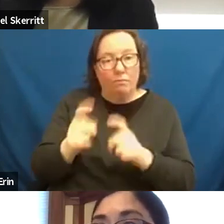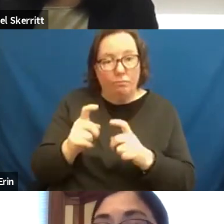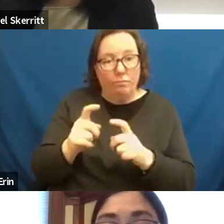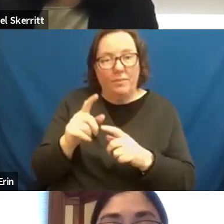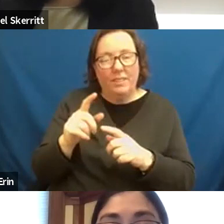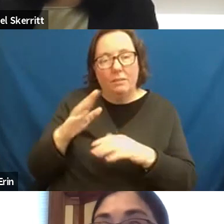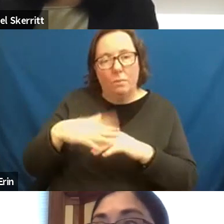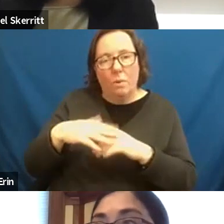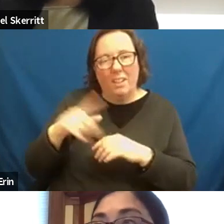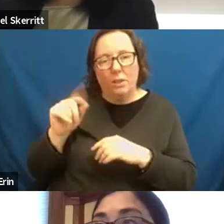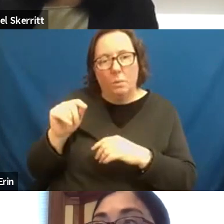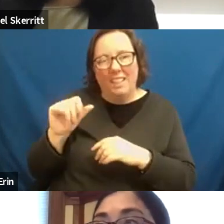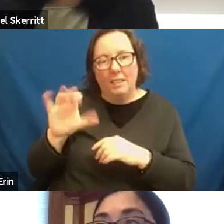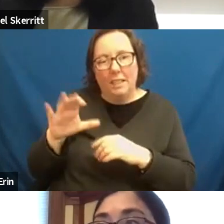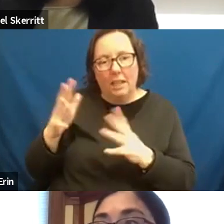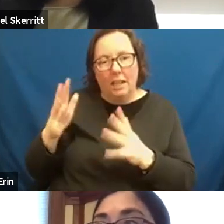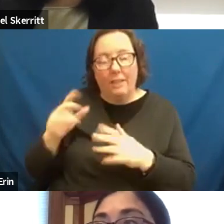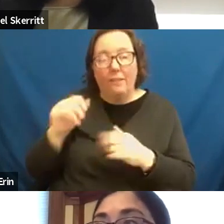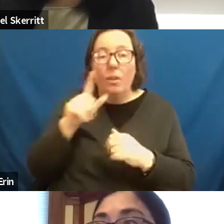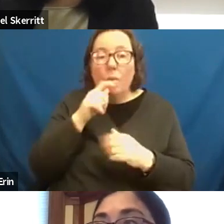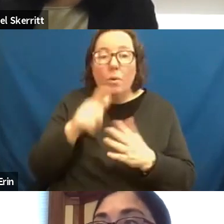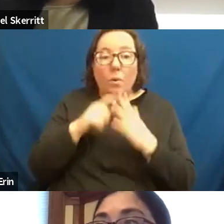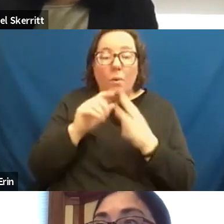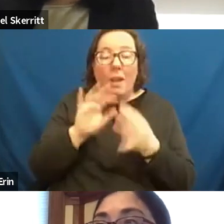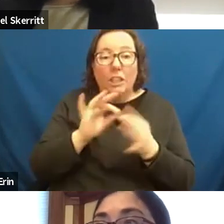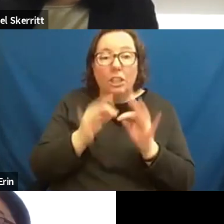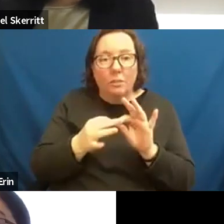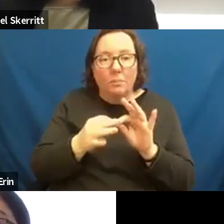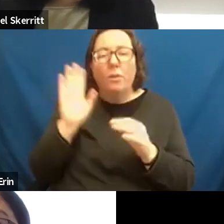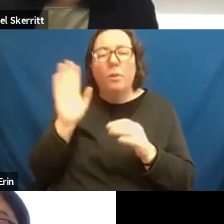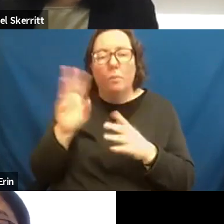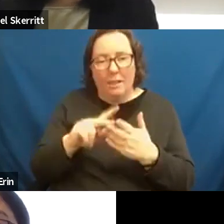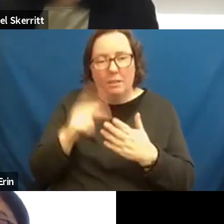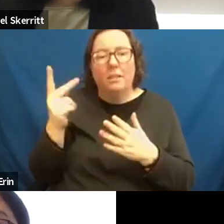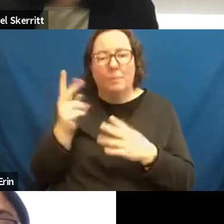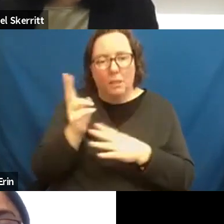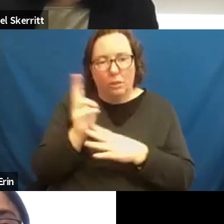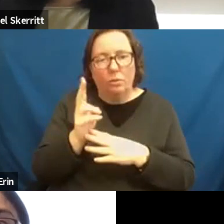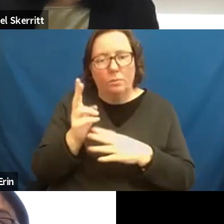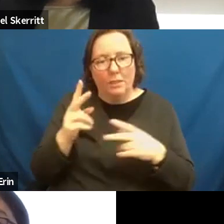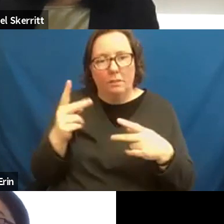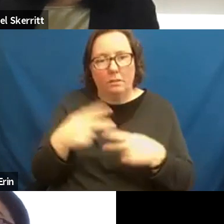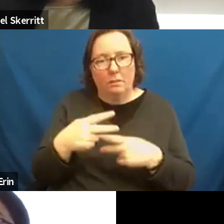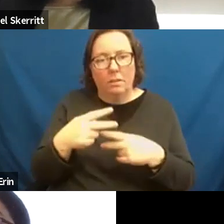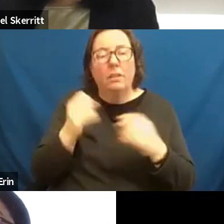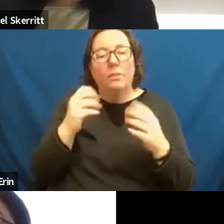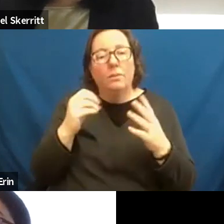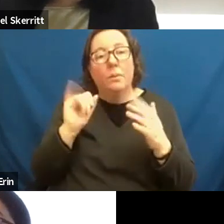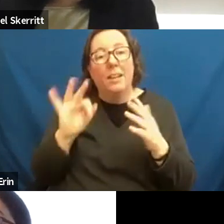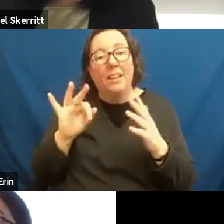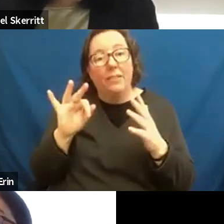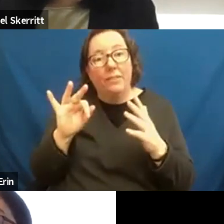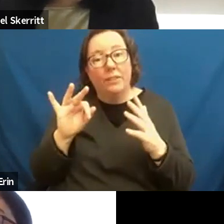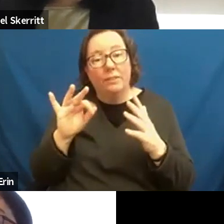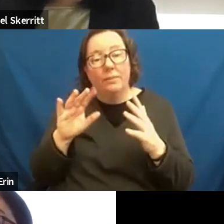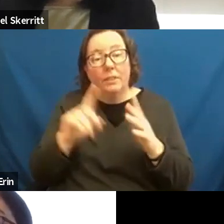seconds left. Those who require language interpretation services will receive an additional 2 minutes. Please state your name,